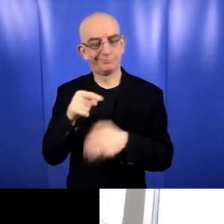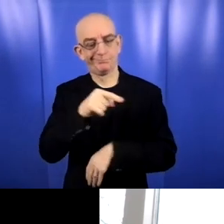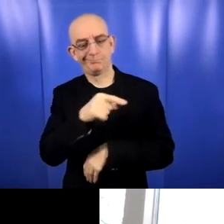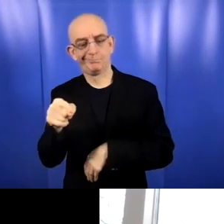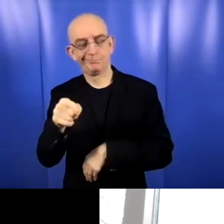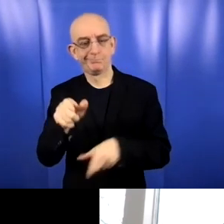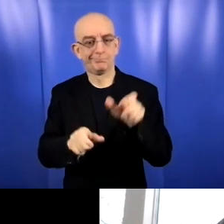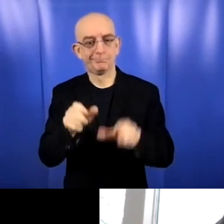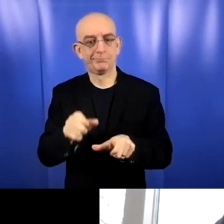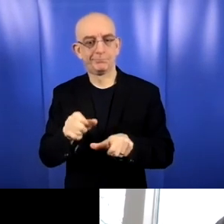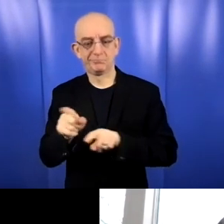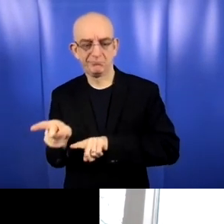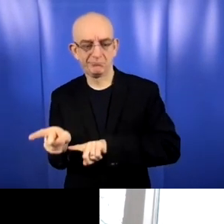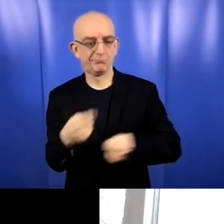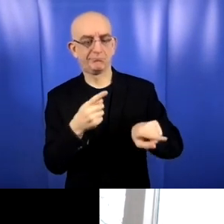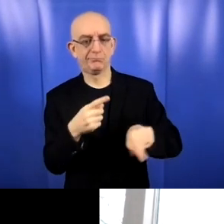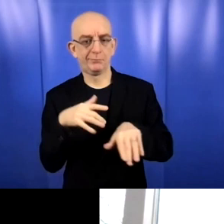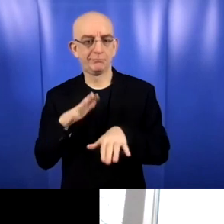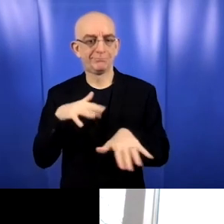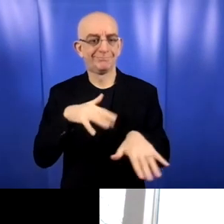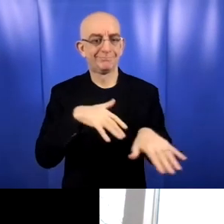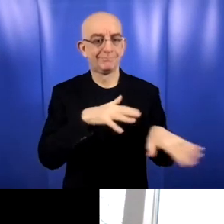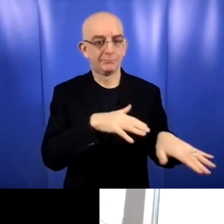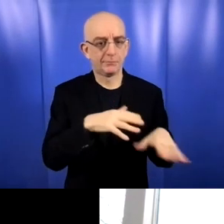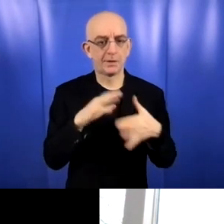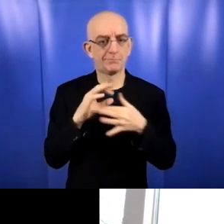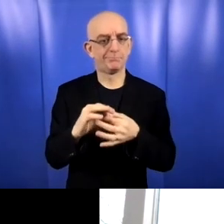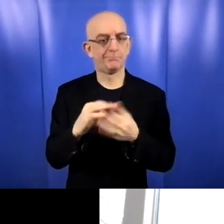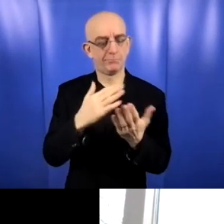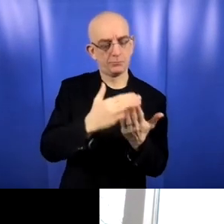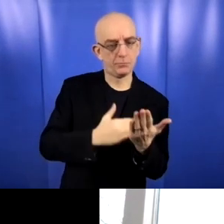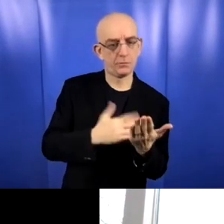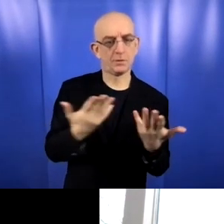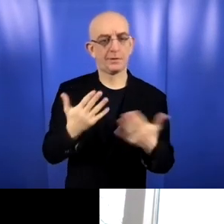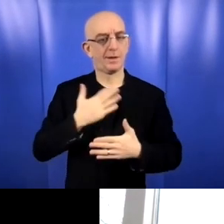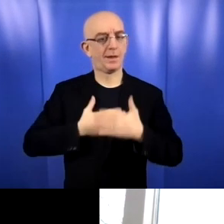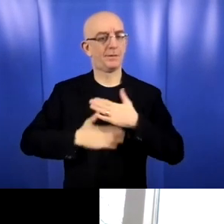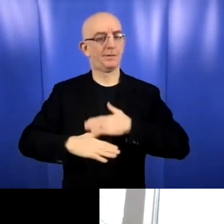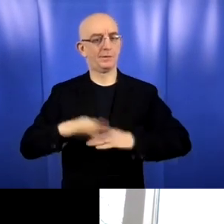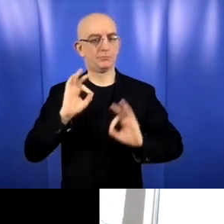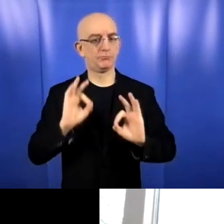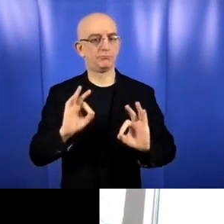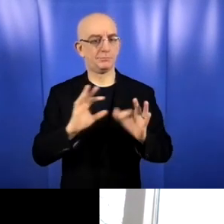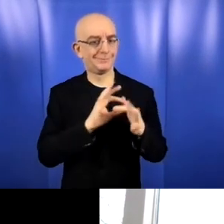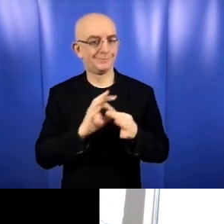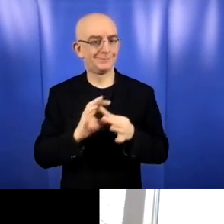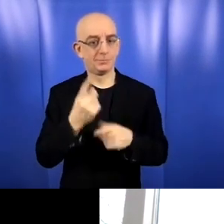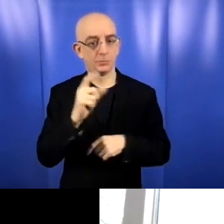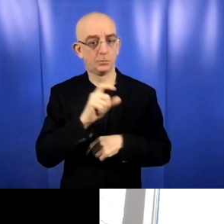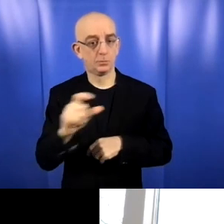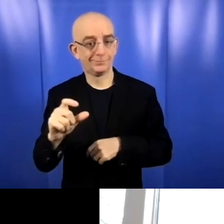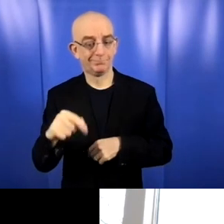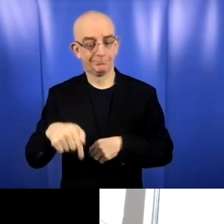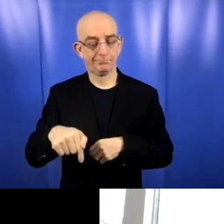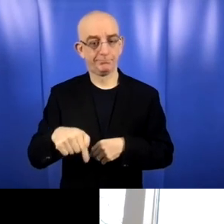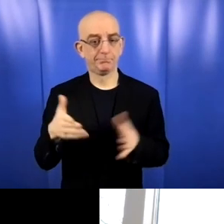questions about carrying out research in this field. And I think we've addressed those ideas. I'm